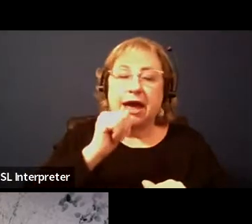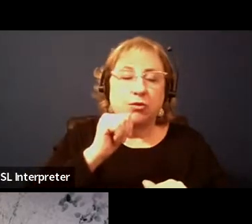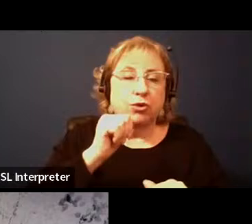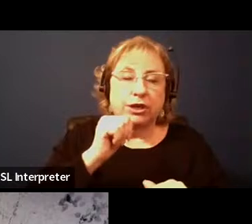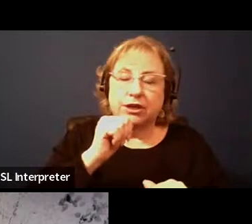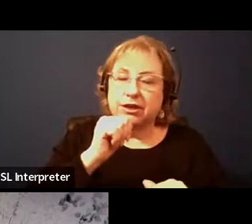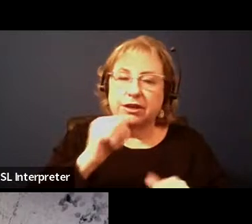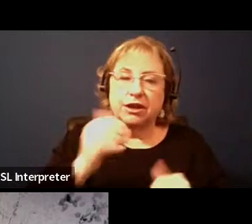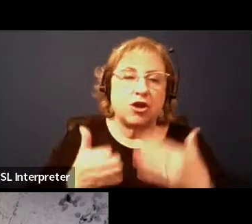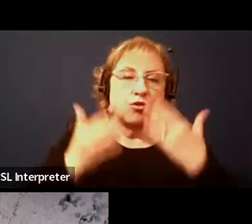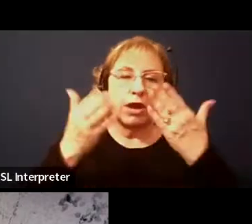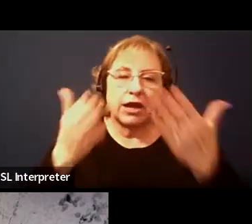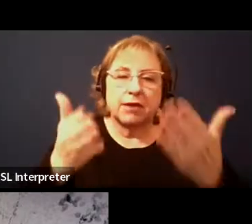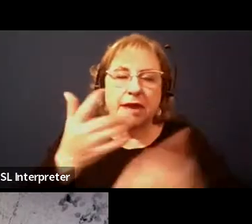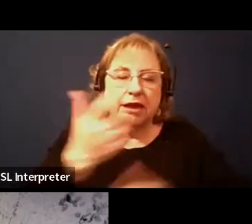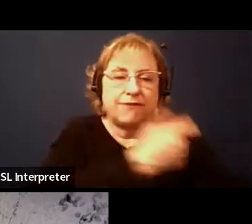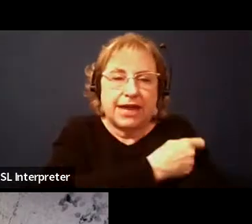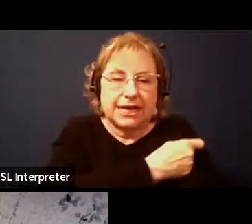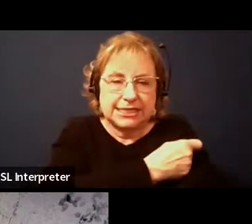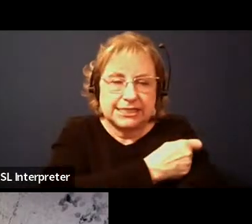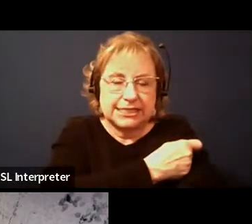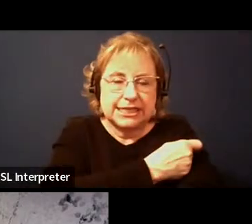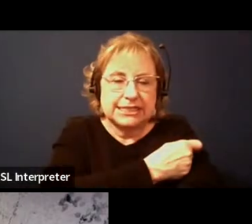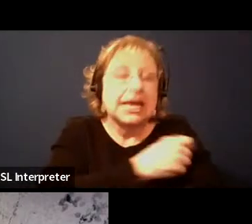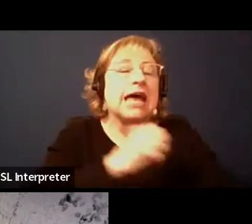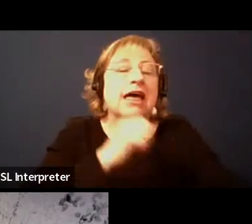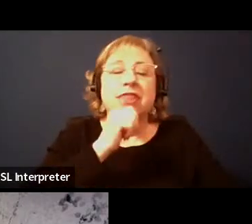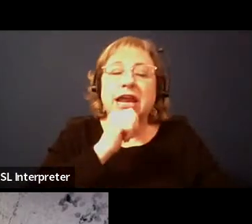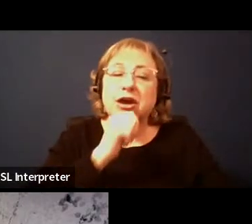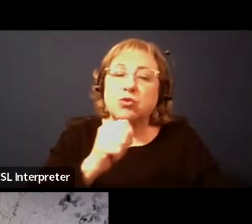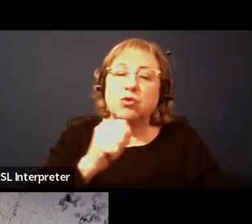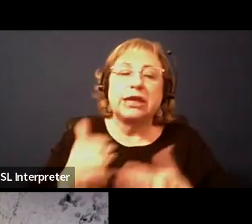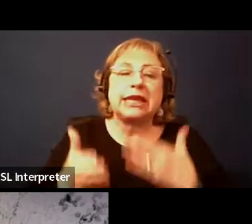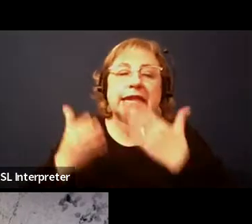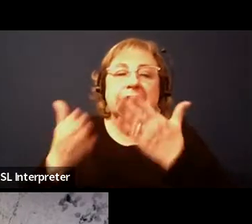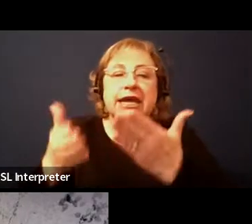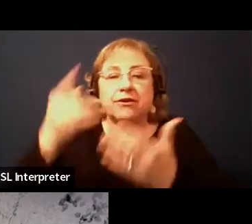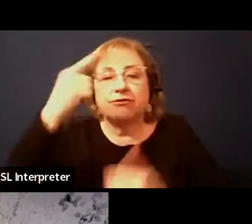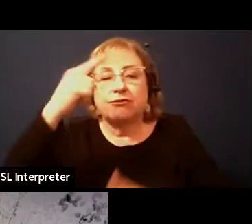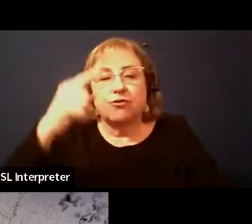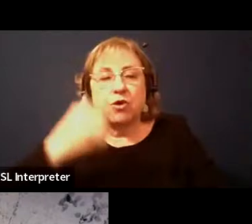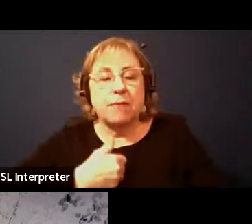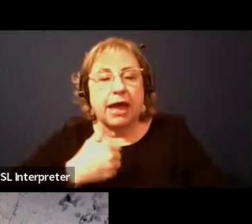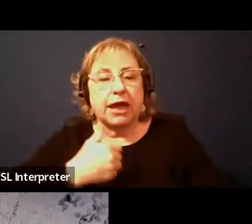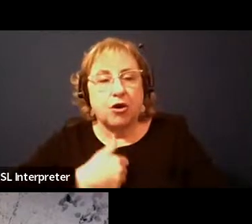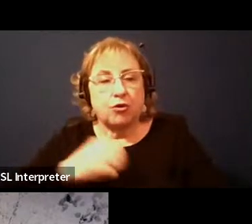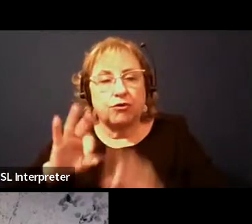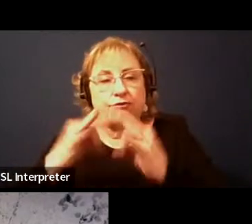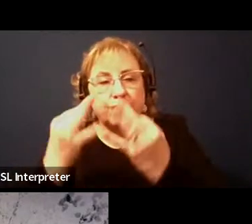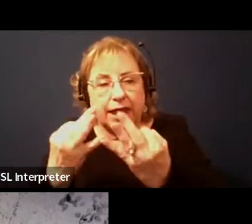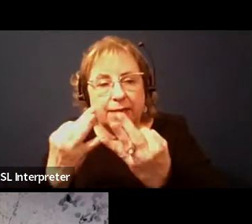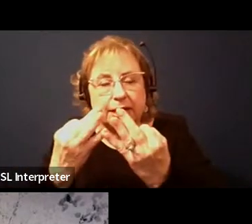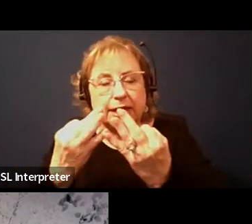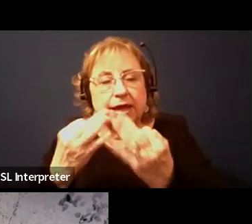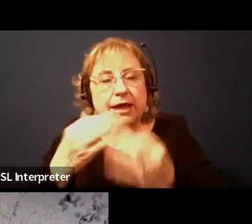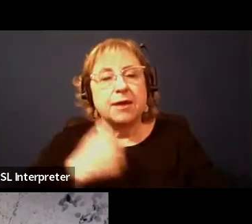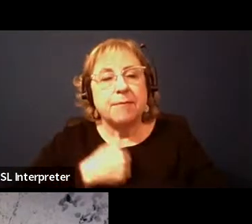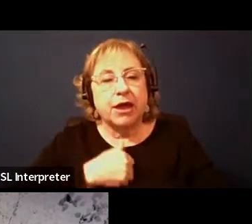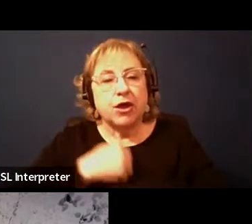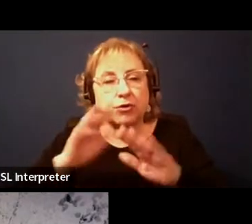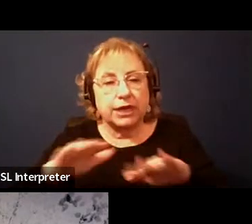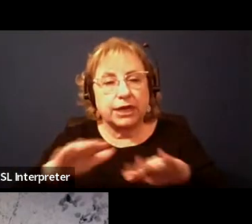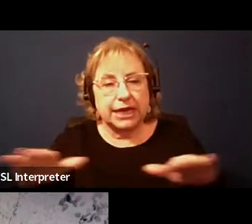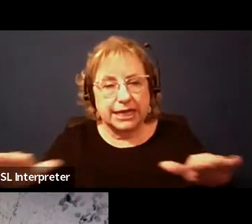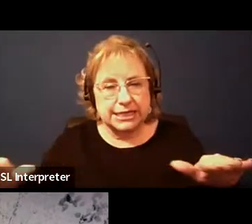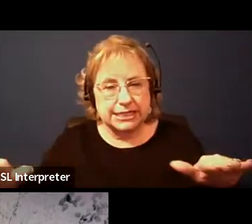recommend a vaccine that I wouldn't do for my own kids, that I wouldn't do for my own family. When this vaccine came out, I